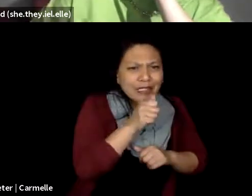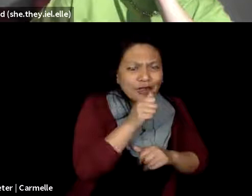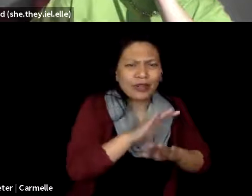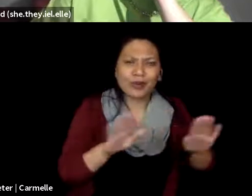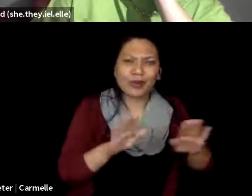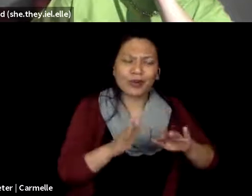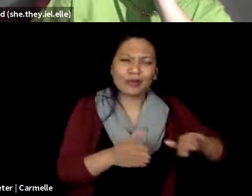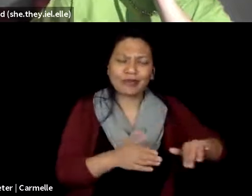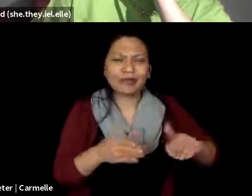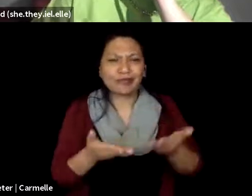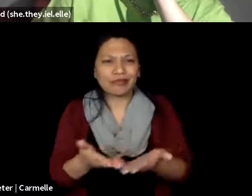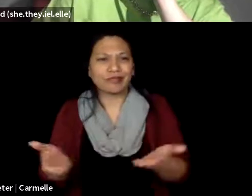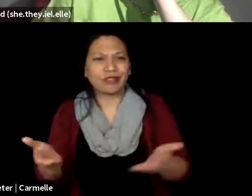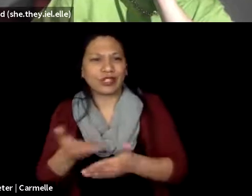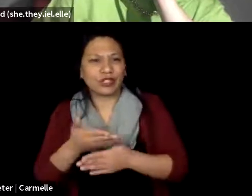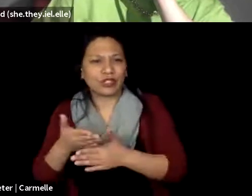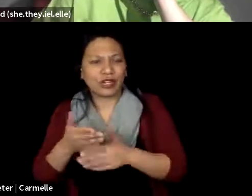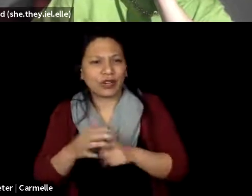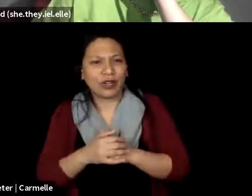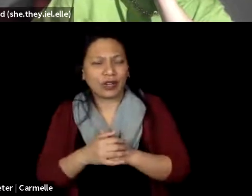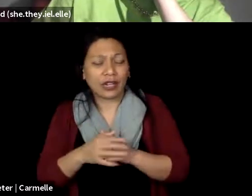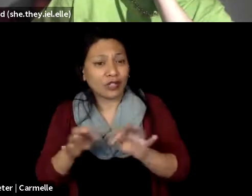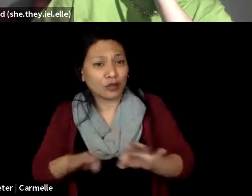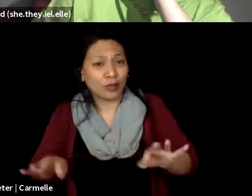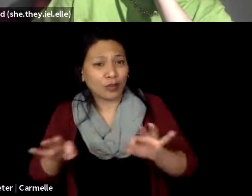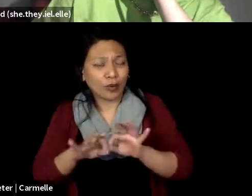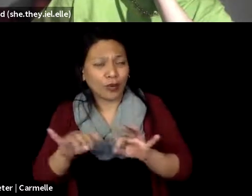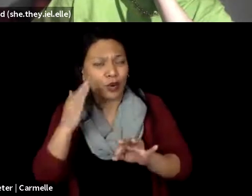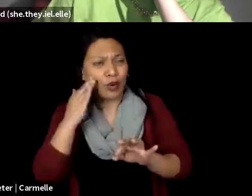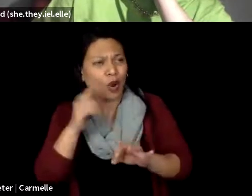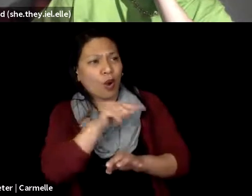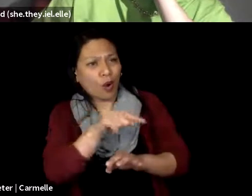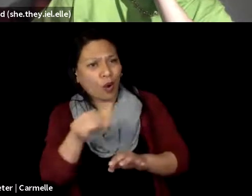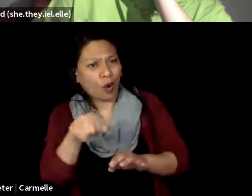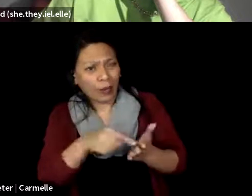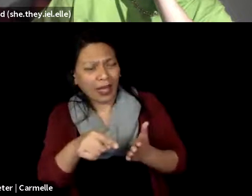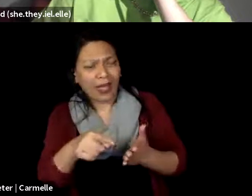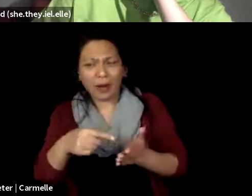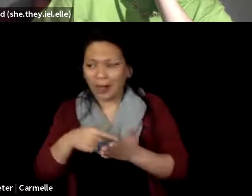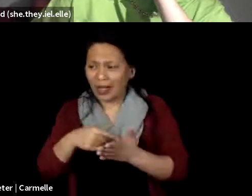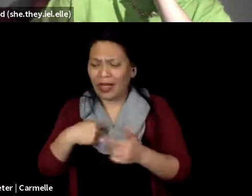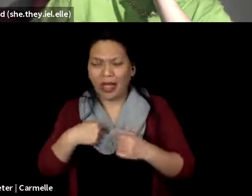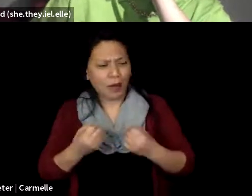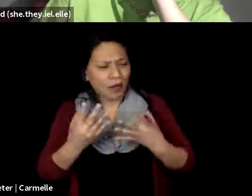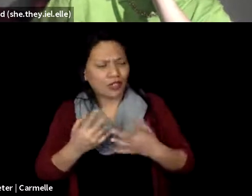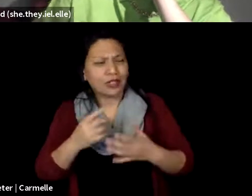it is important that we know what each other is getting paid, so that we feel like we're not being cheated